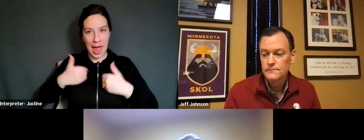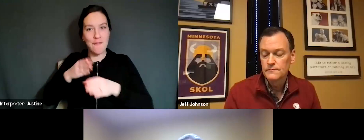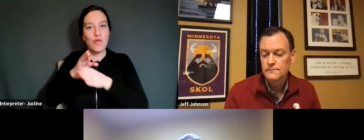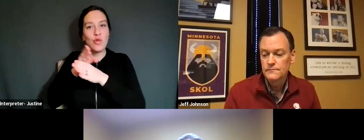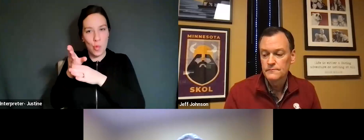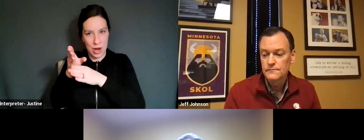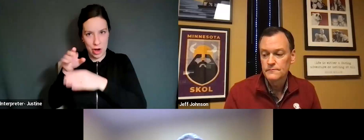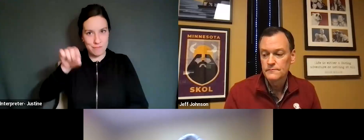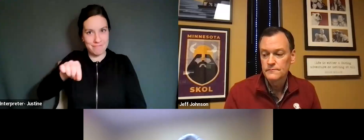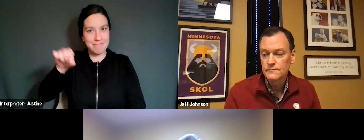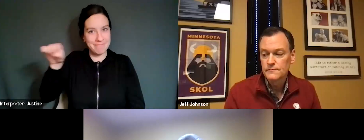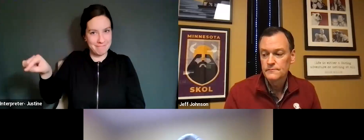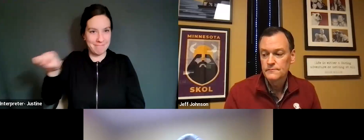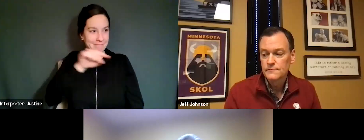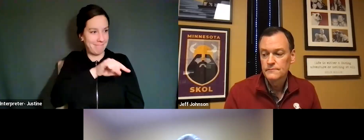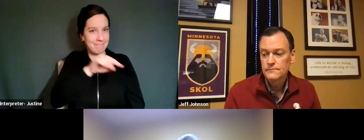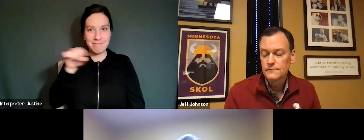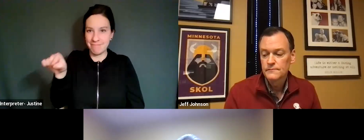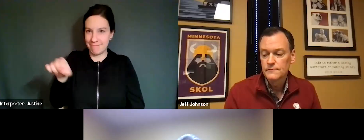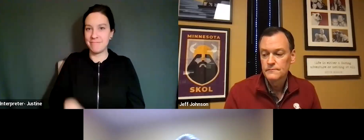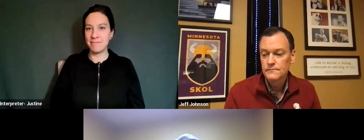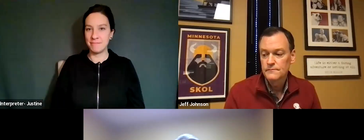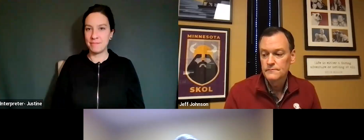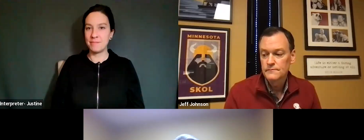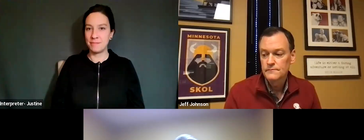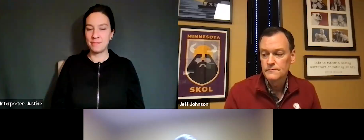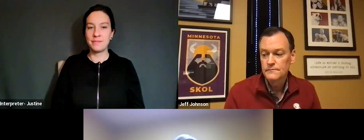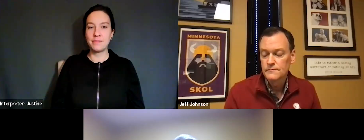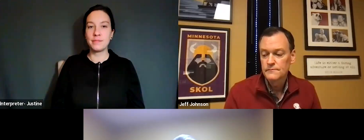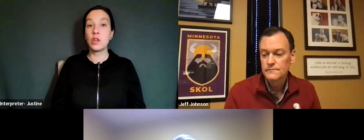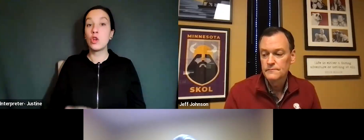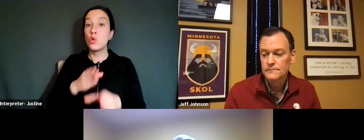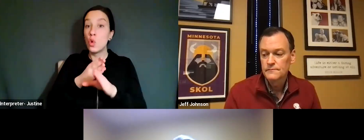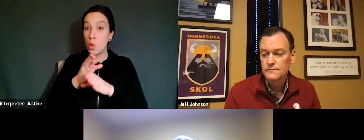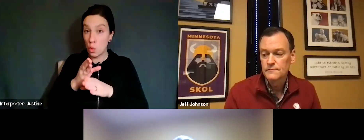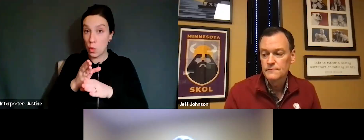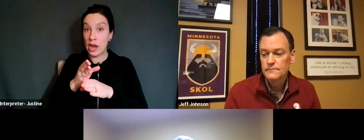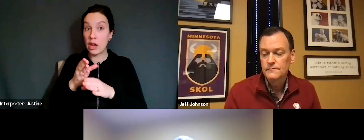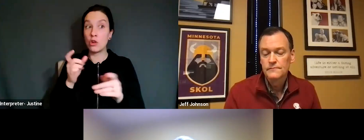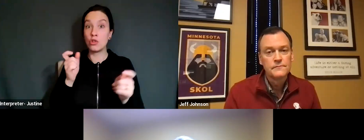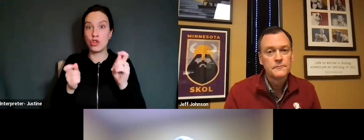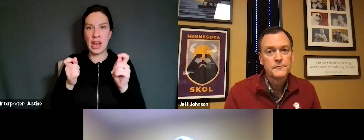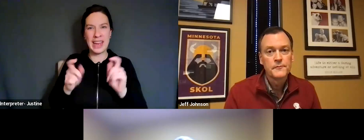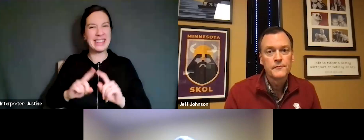change dogs. They will, as a career change dog, they would be counted as a placement.